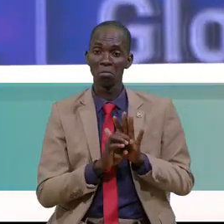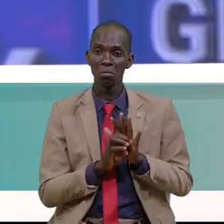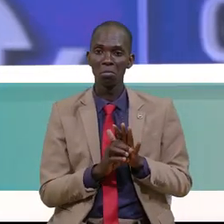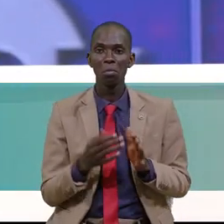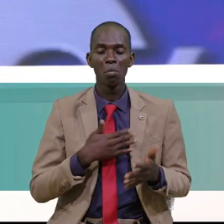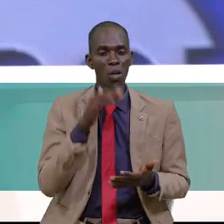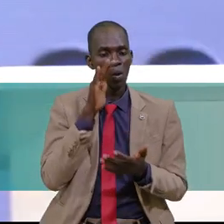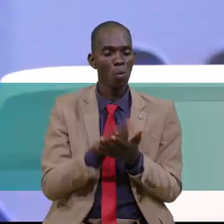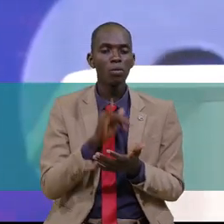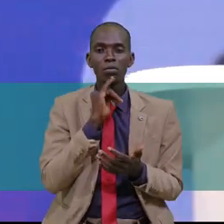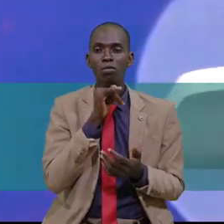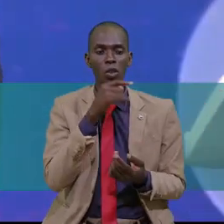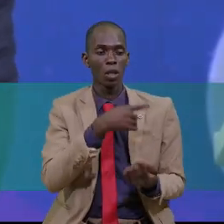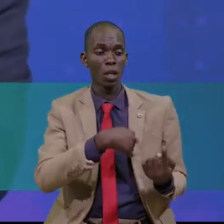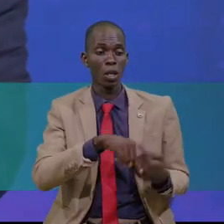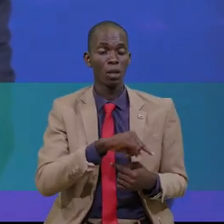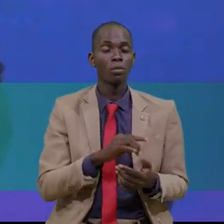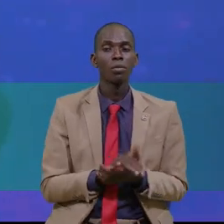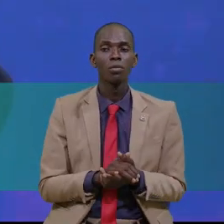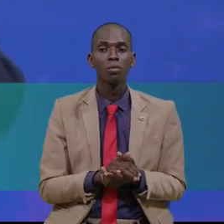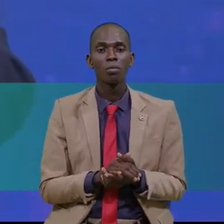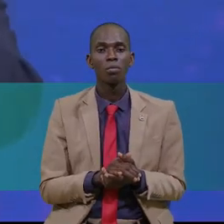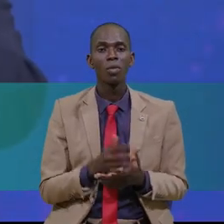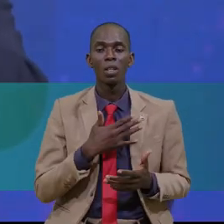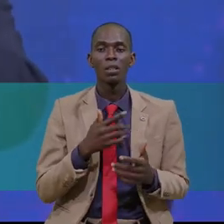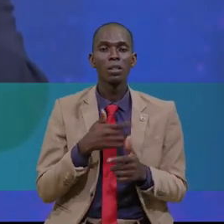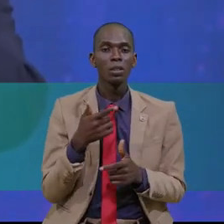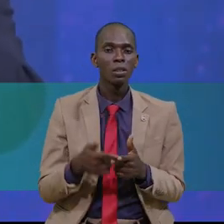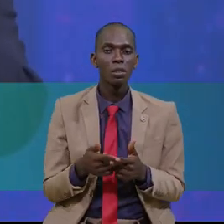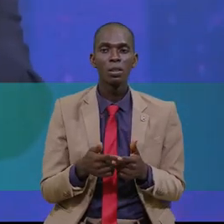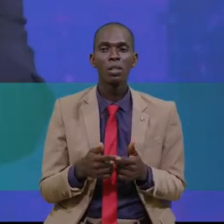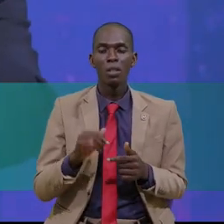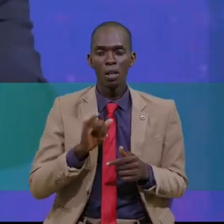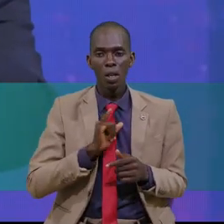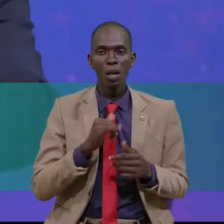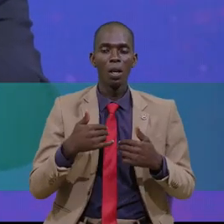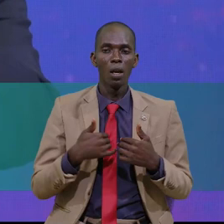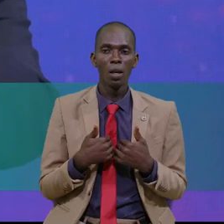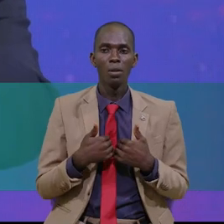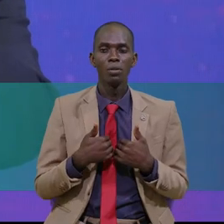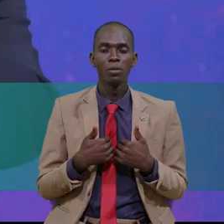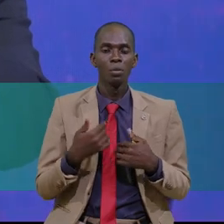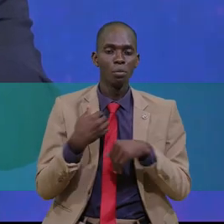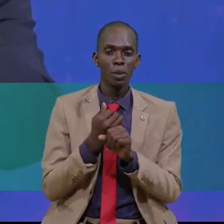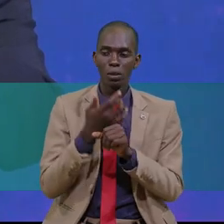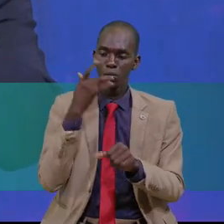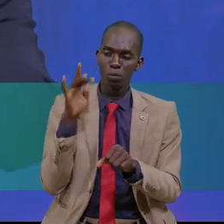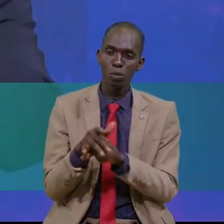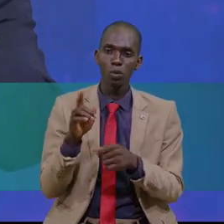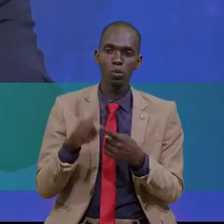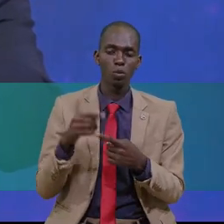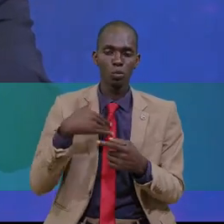not around, and then I've made the vow to her and her